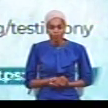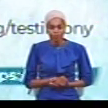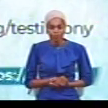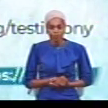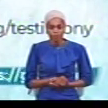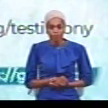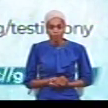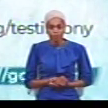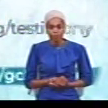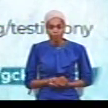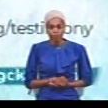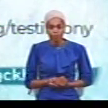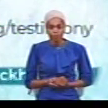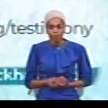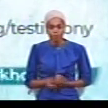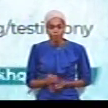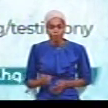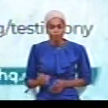Let's go online.